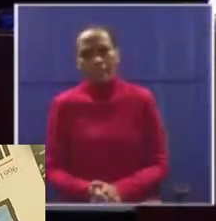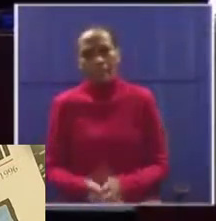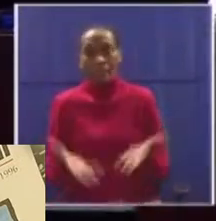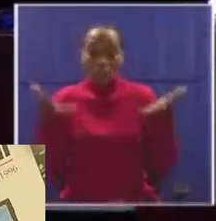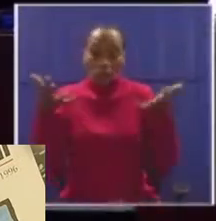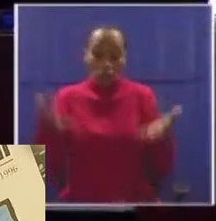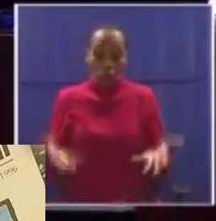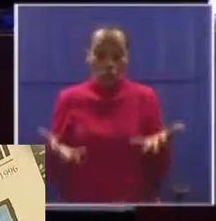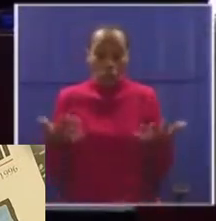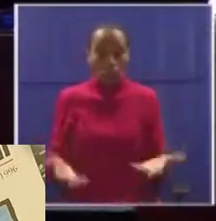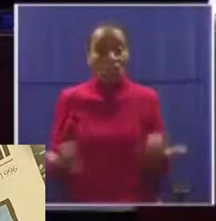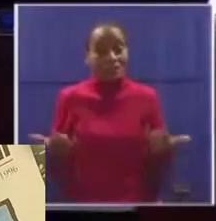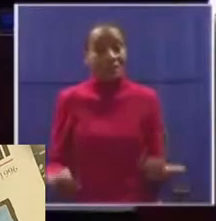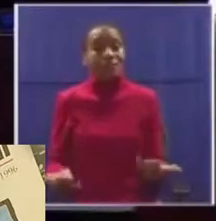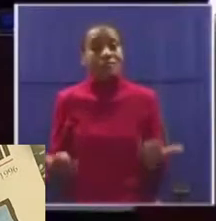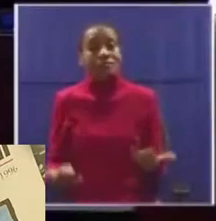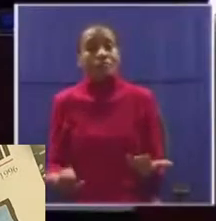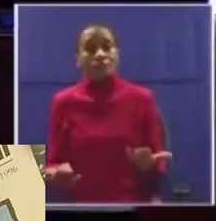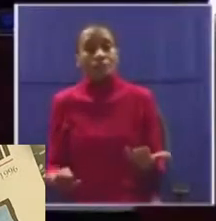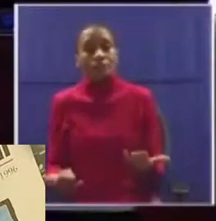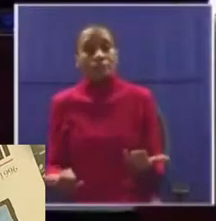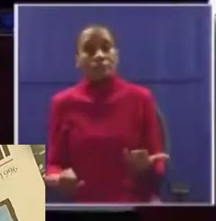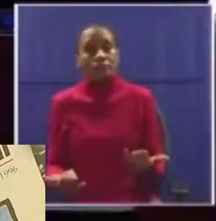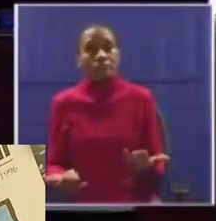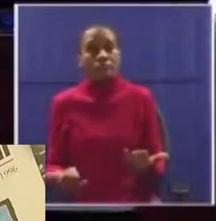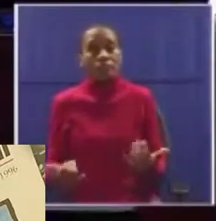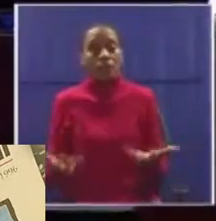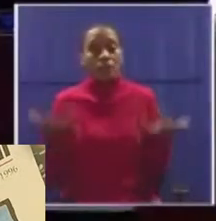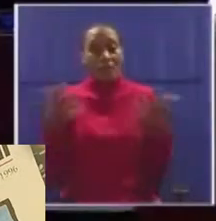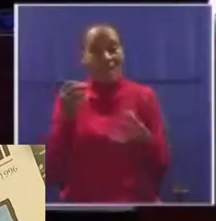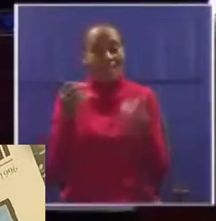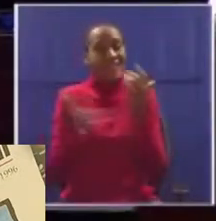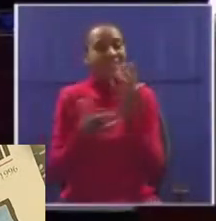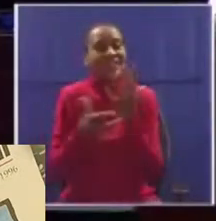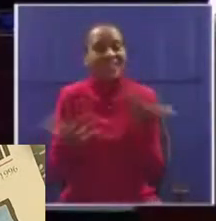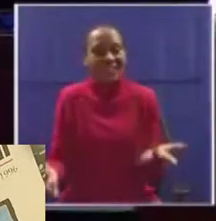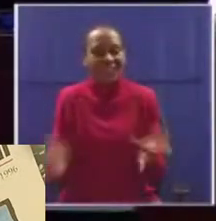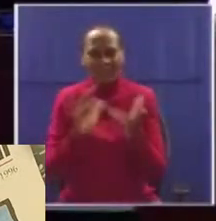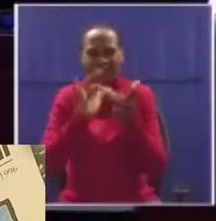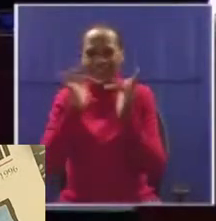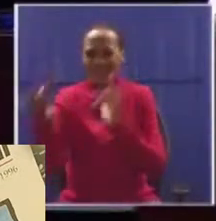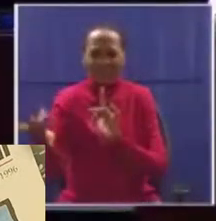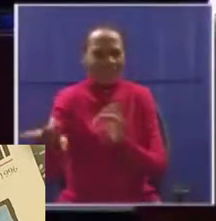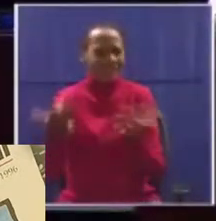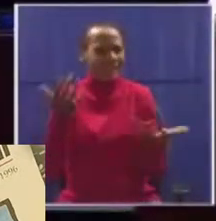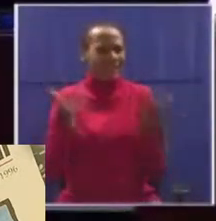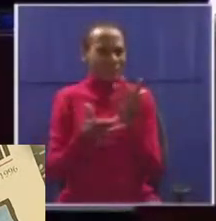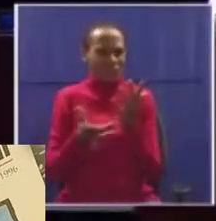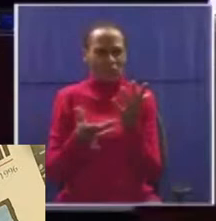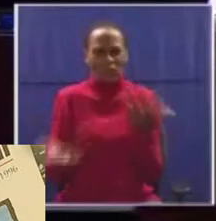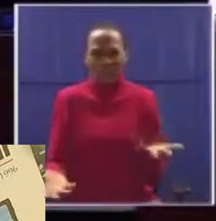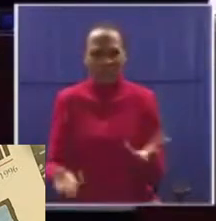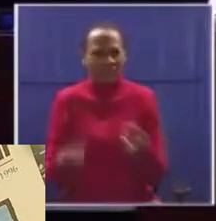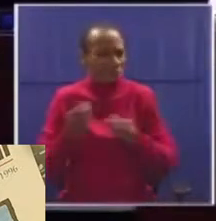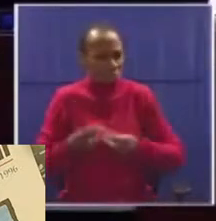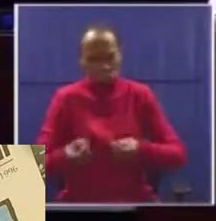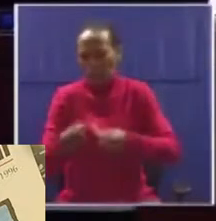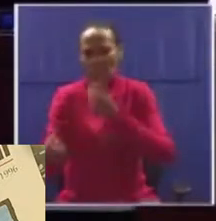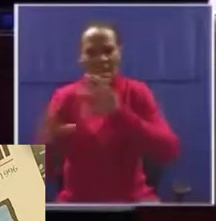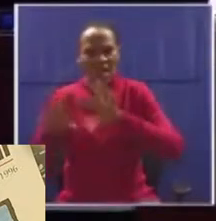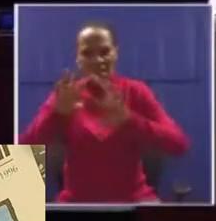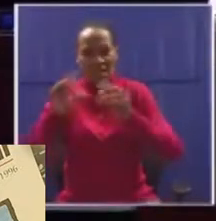in this day and age of the internet of things and the speed at which